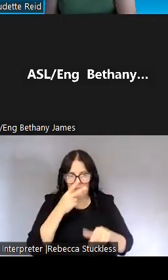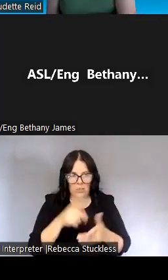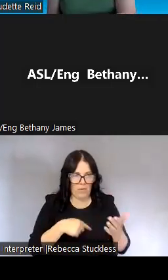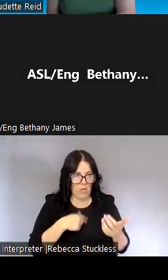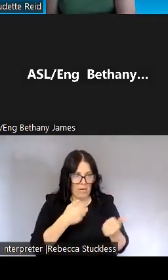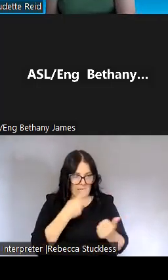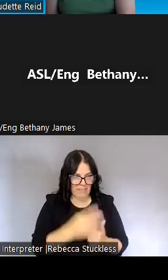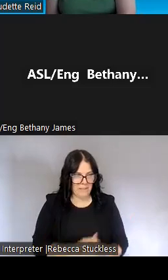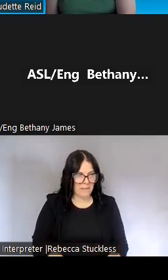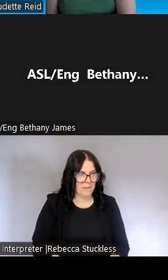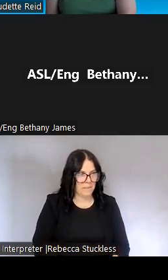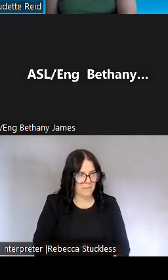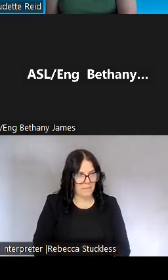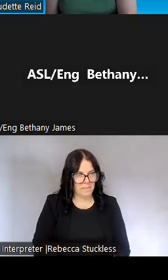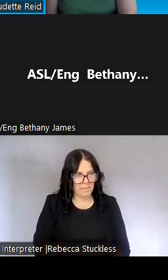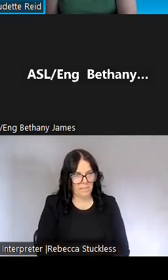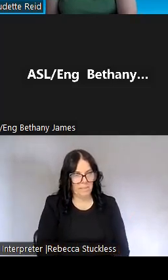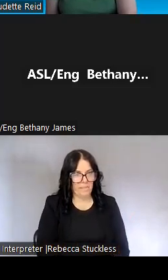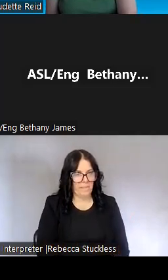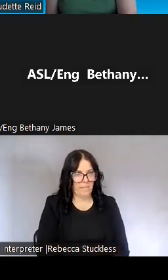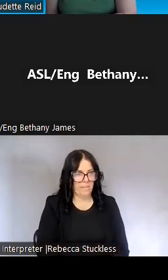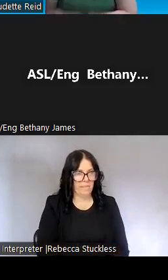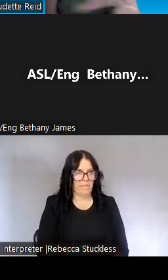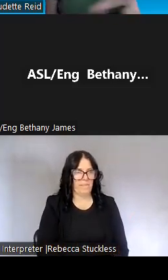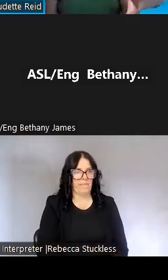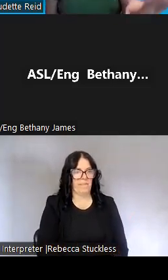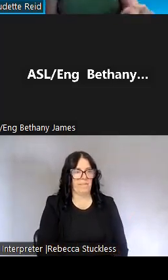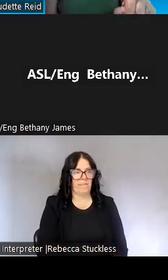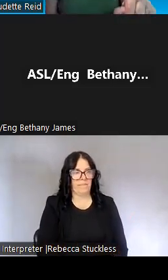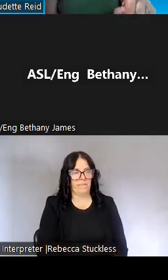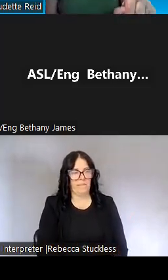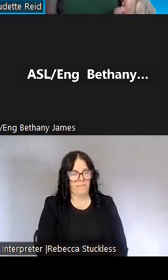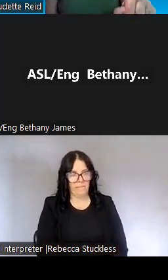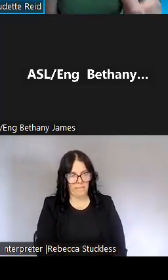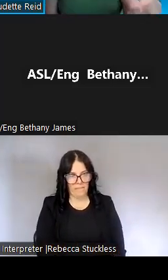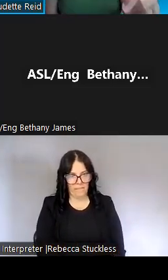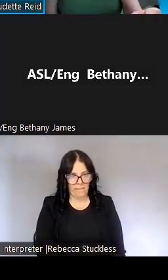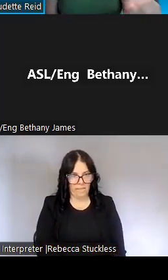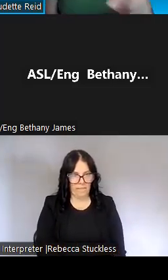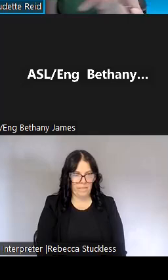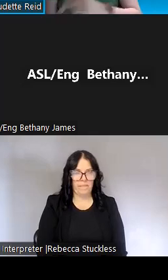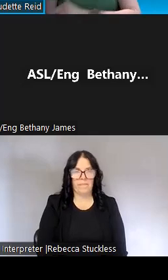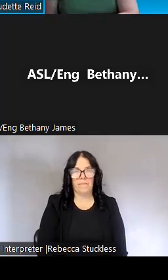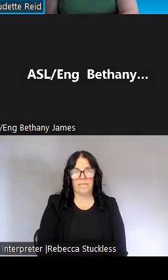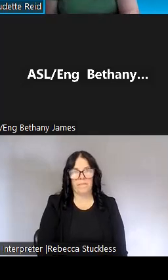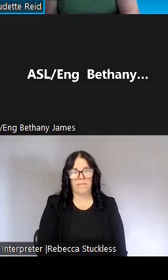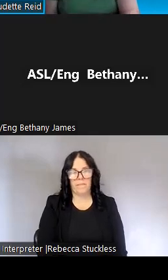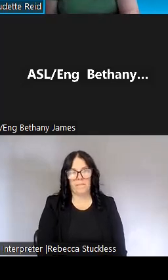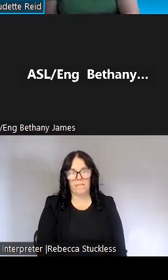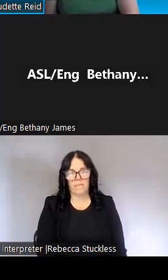see. For those who need information about their physical surroundings, detection mode